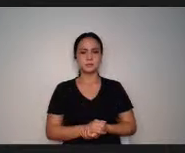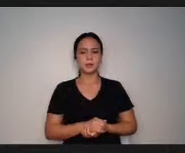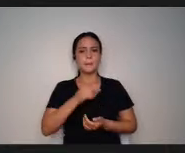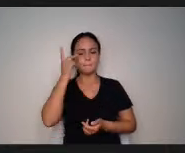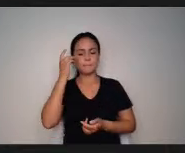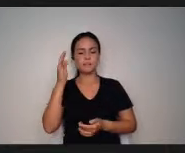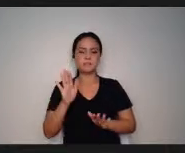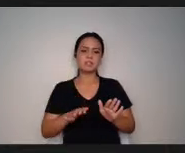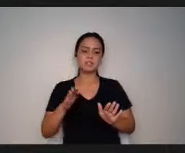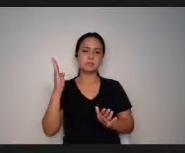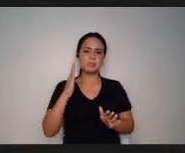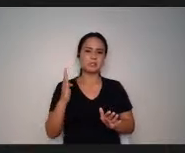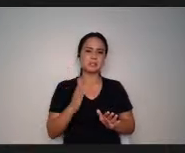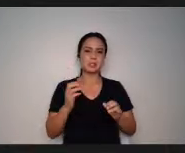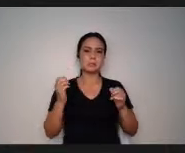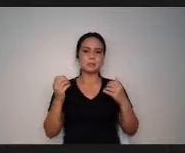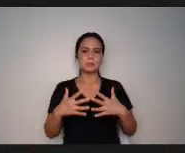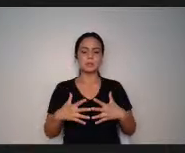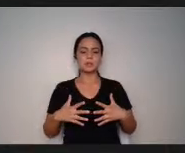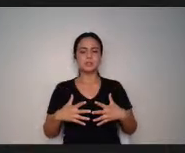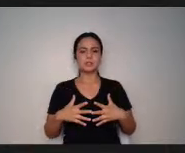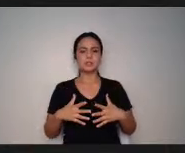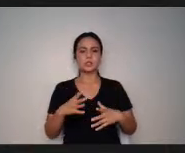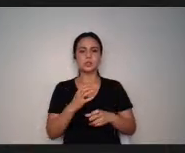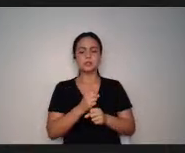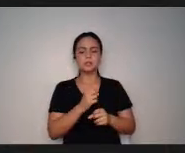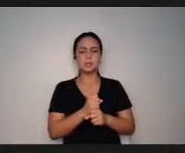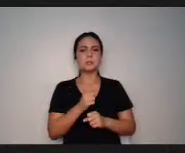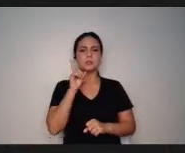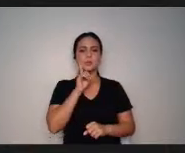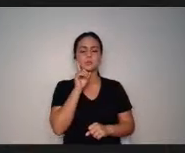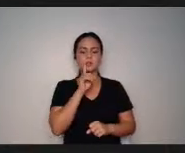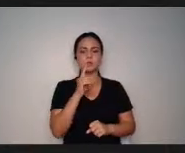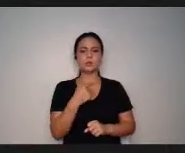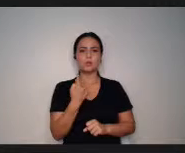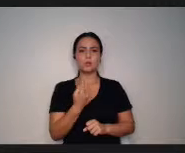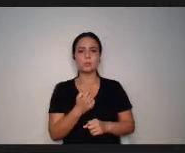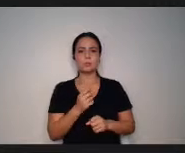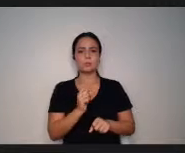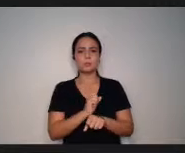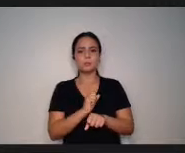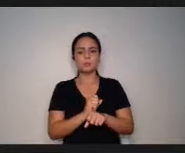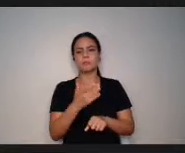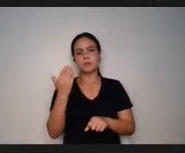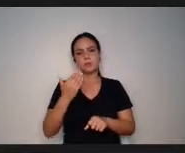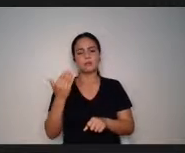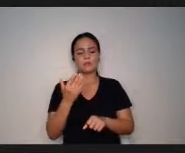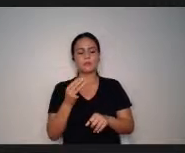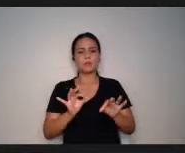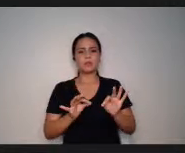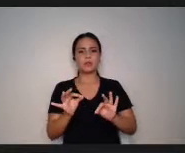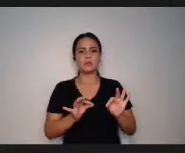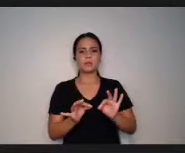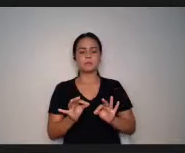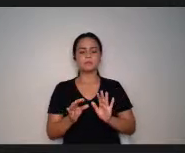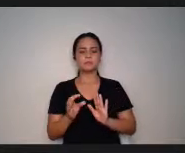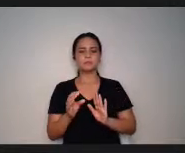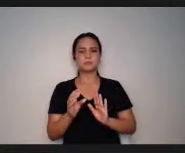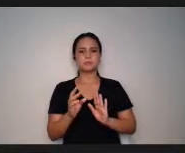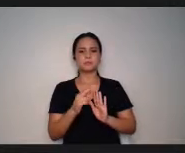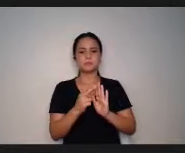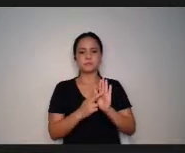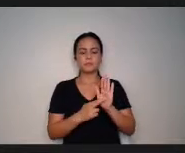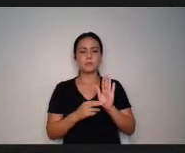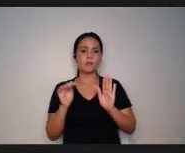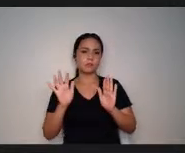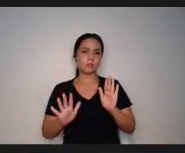not probably going to see national regulation on psychosocial risk like many other countries. And I